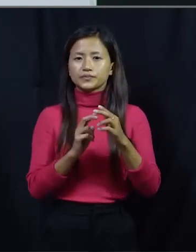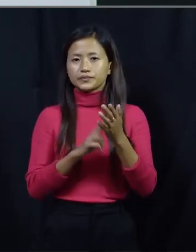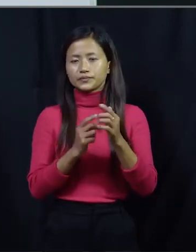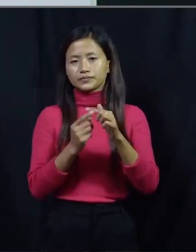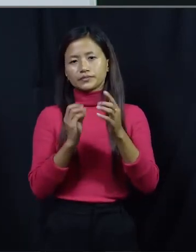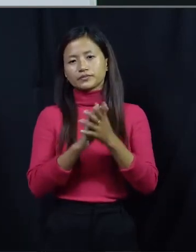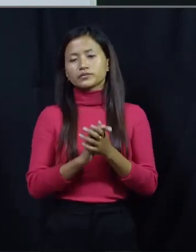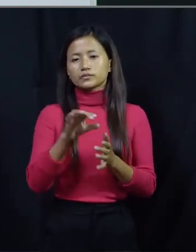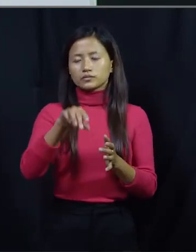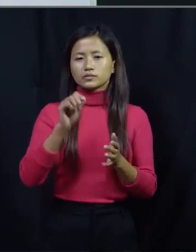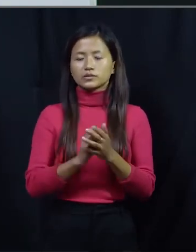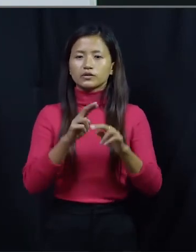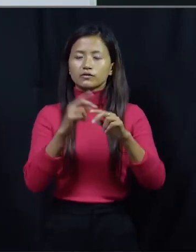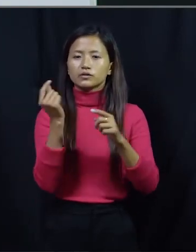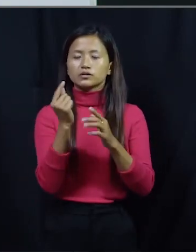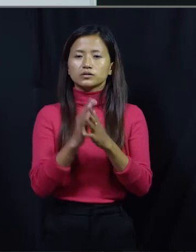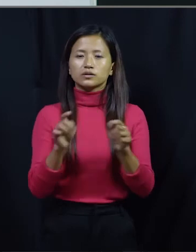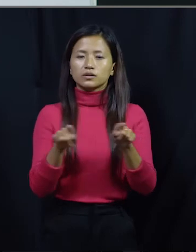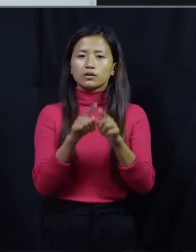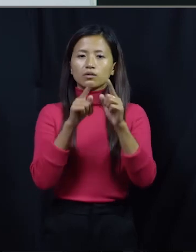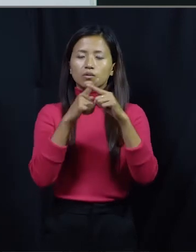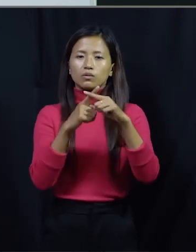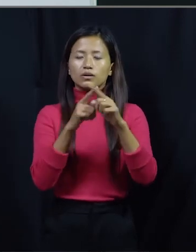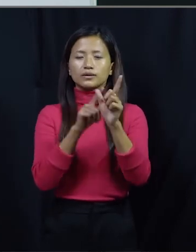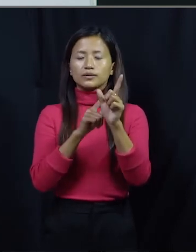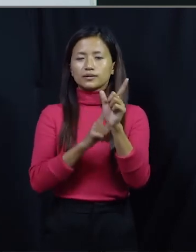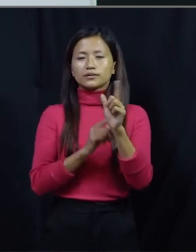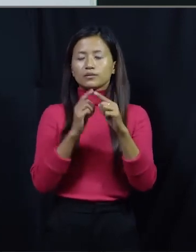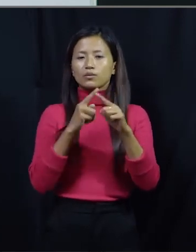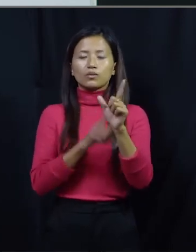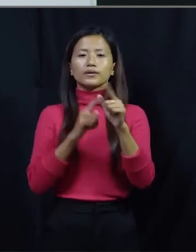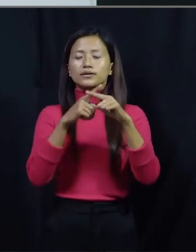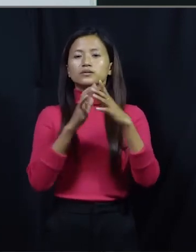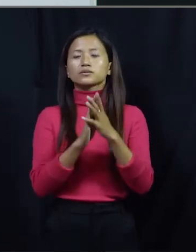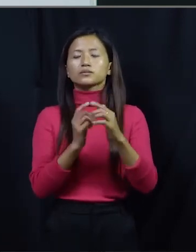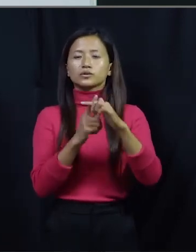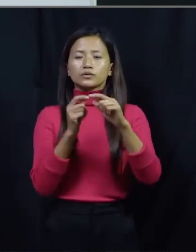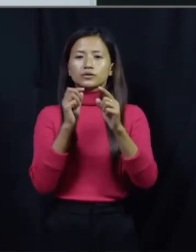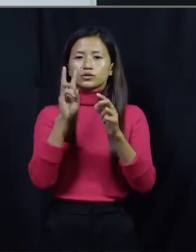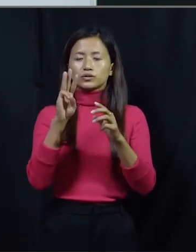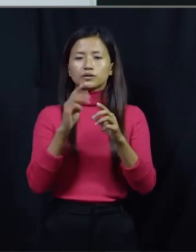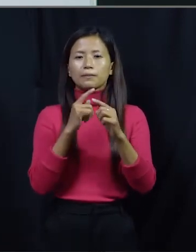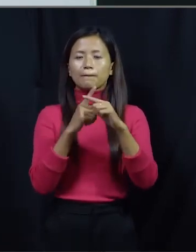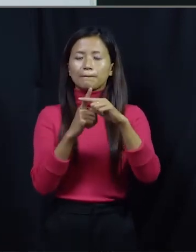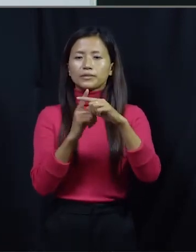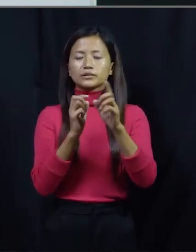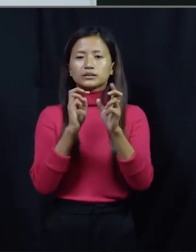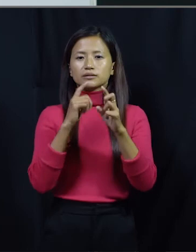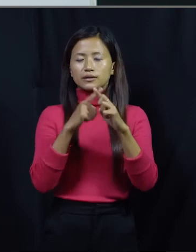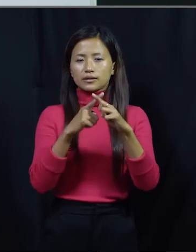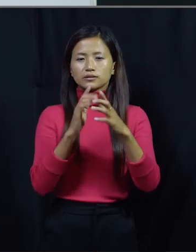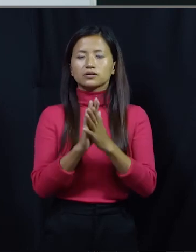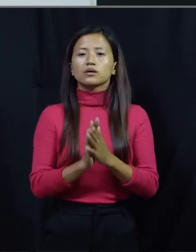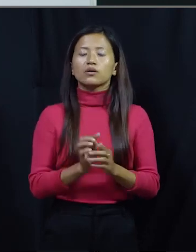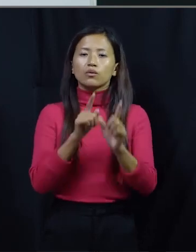have to take this function as y as 3x plus 5. Then we have to rewrite this like y